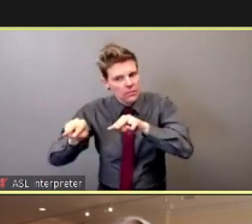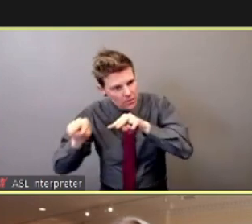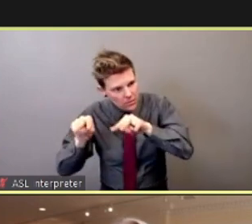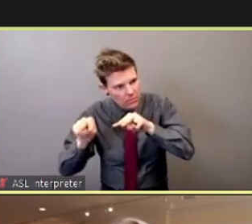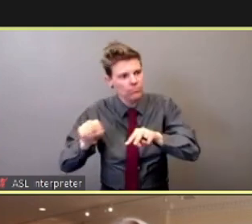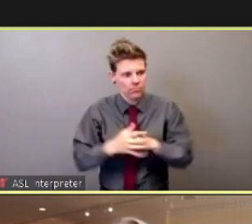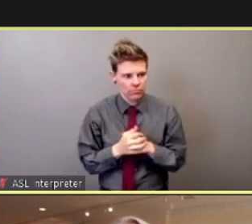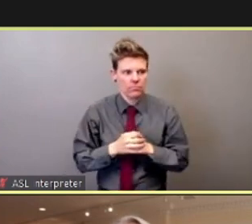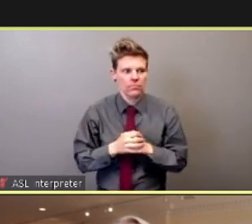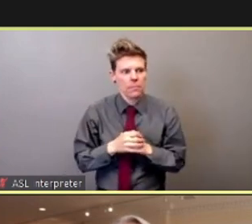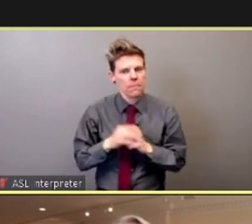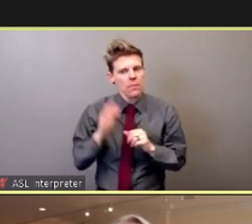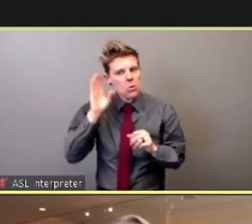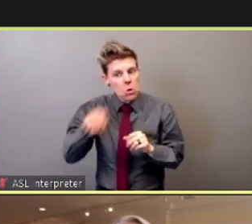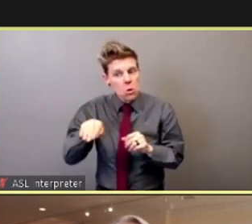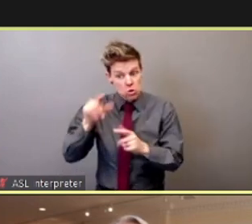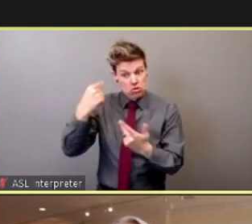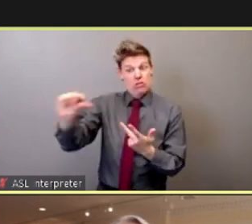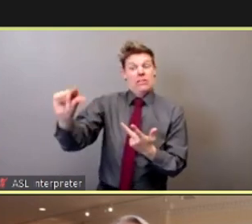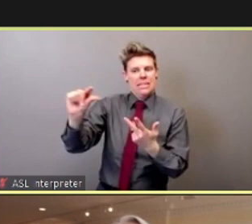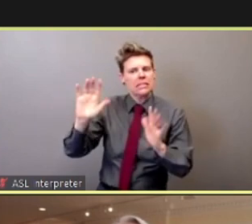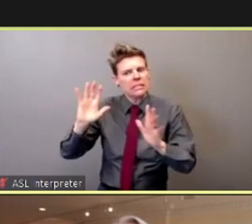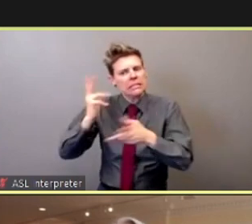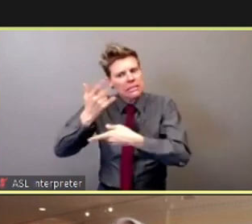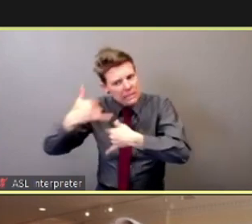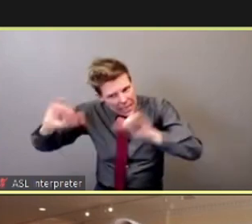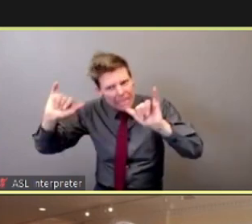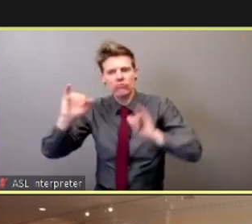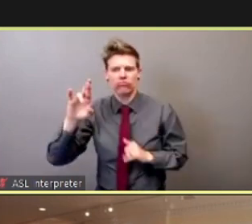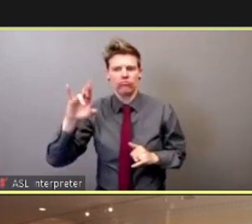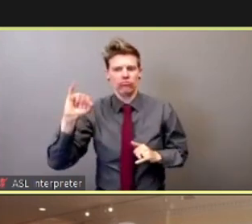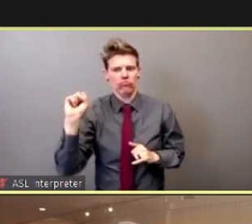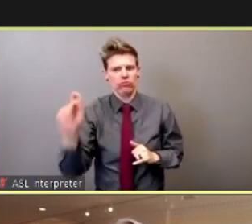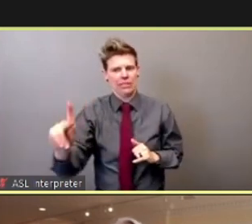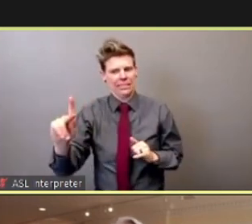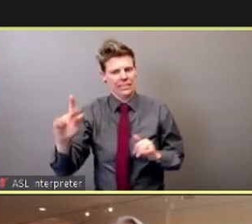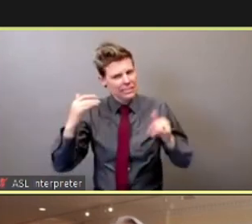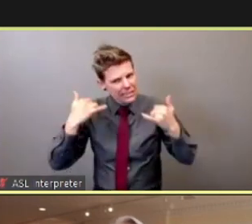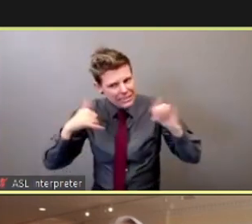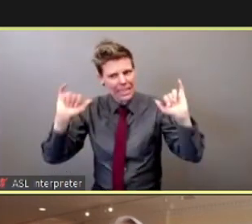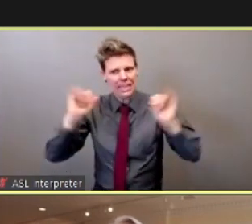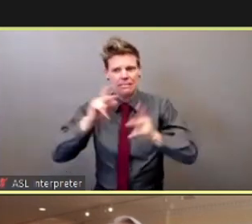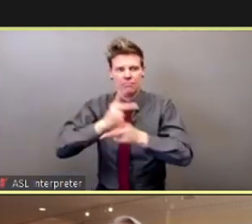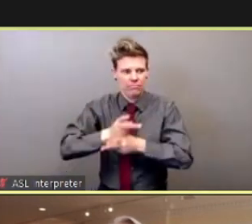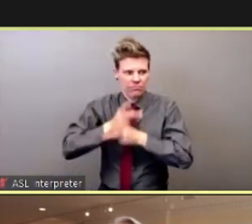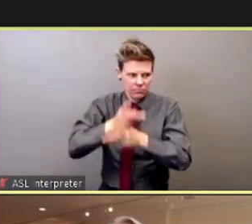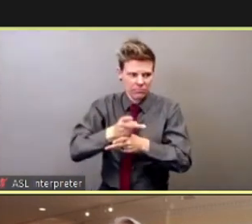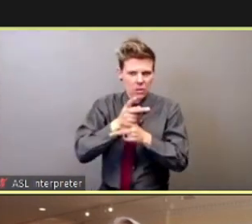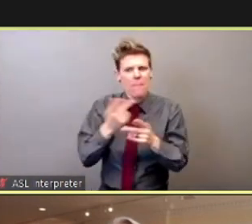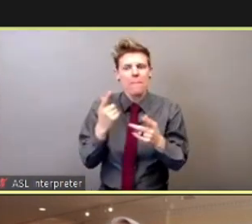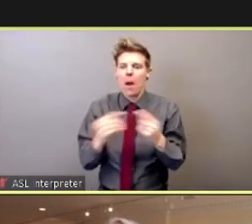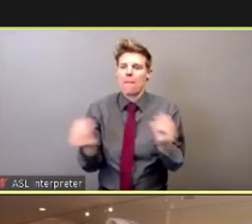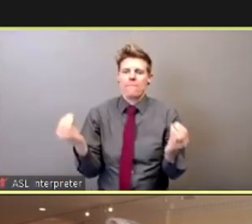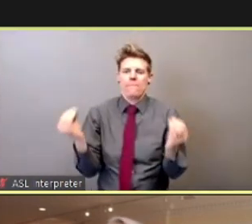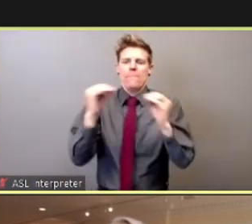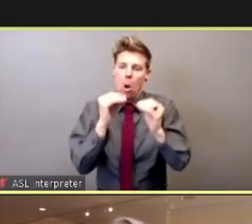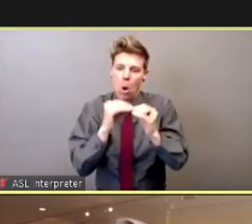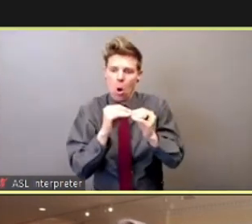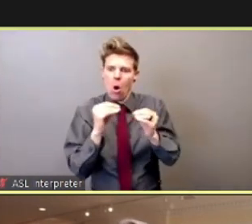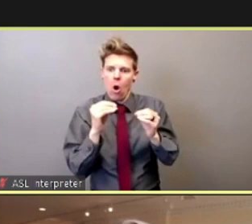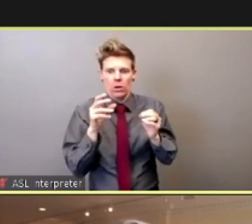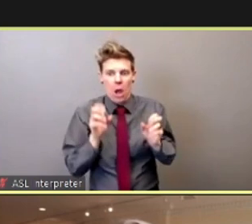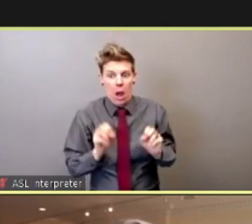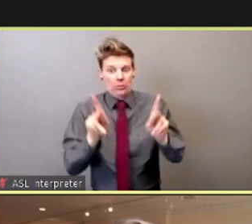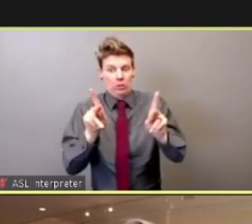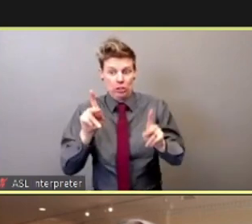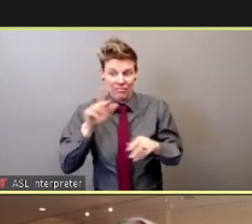more risk because we've done such a good job, right, minimizing opportunity for the virus. If you minimize it here,